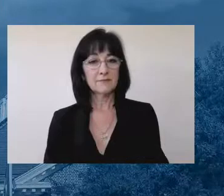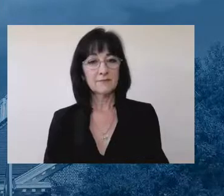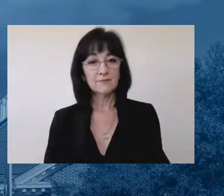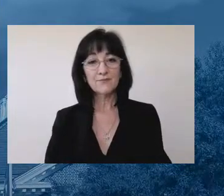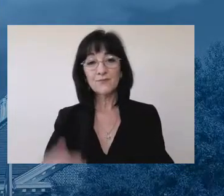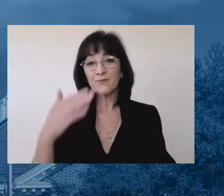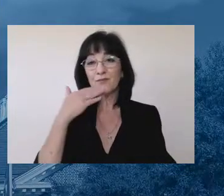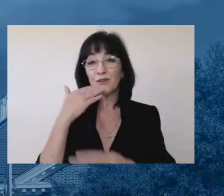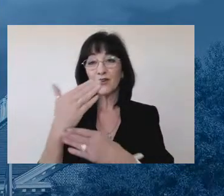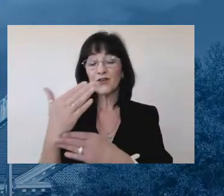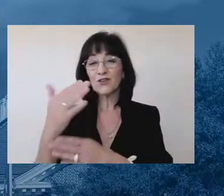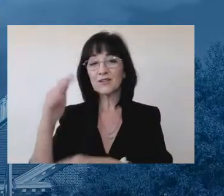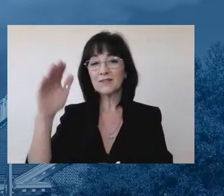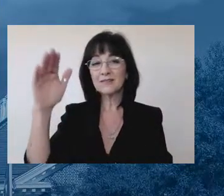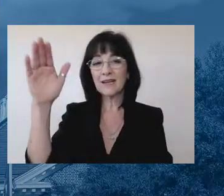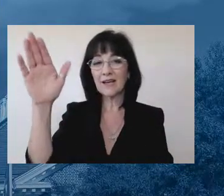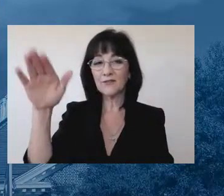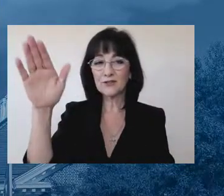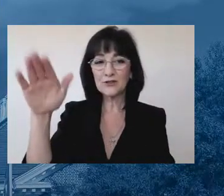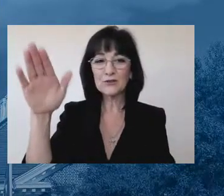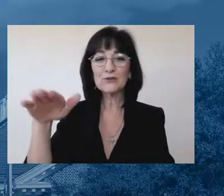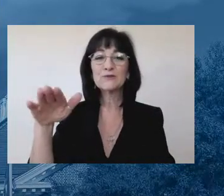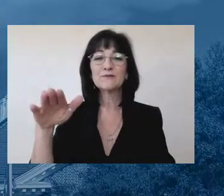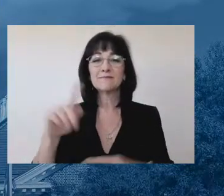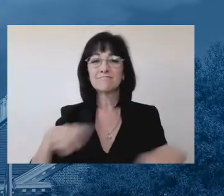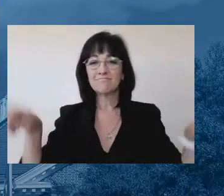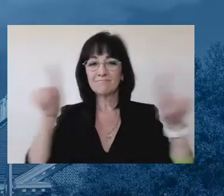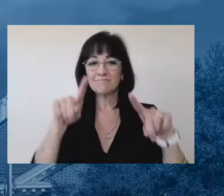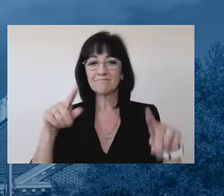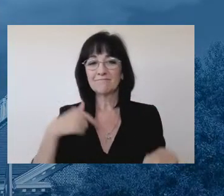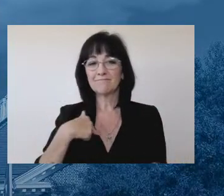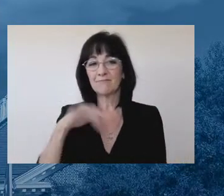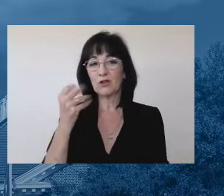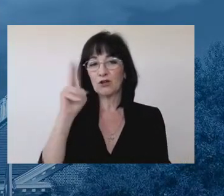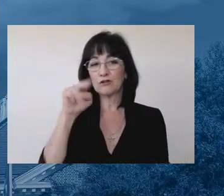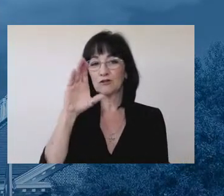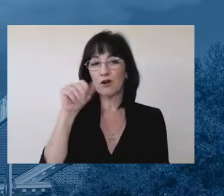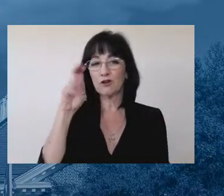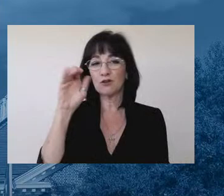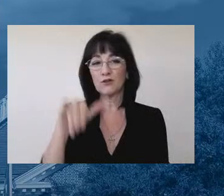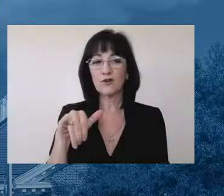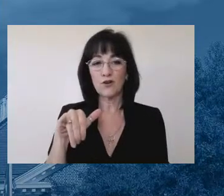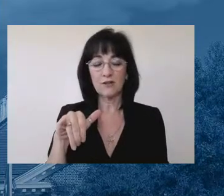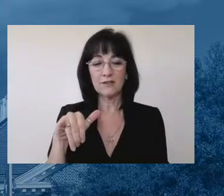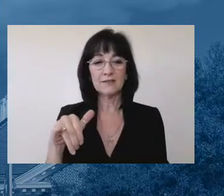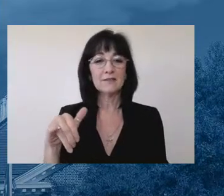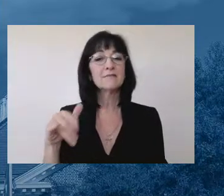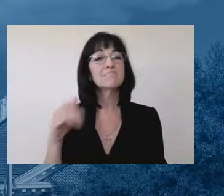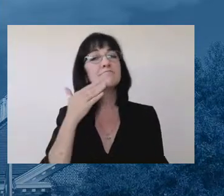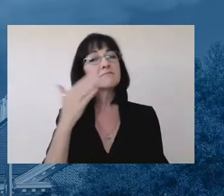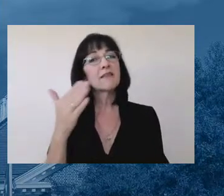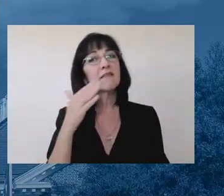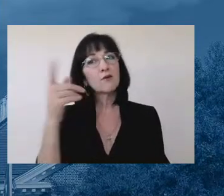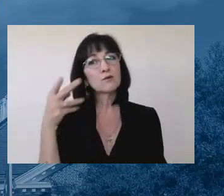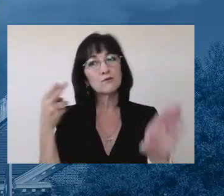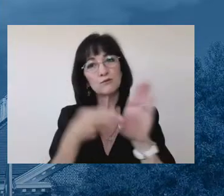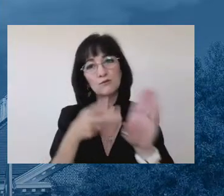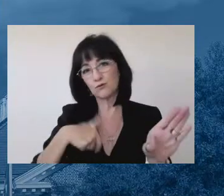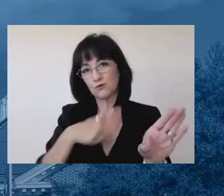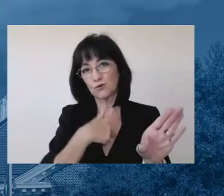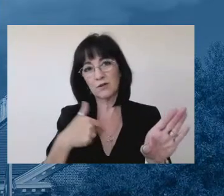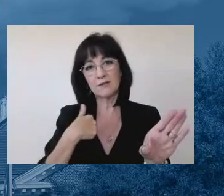Good afternoon, everyone. I'm Governor John Carney. Thank you for joining us for another update on Delaware's response